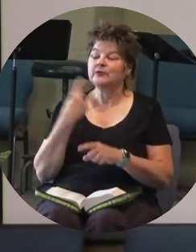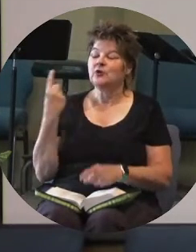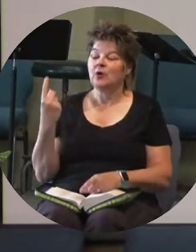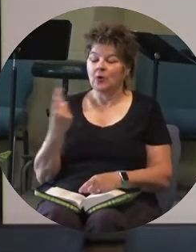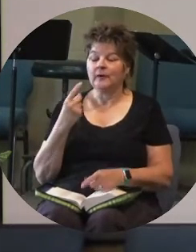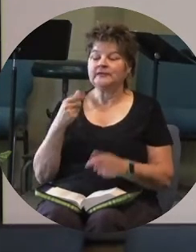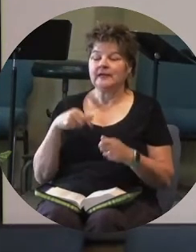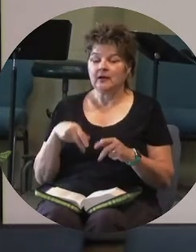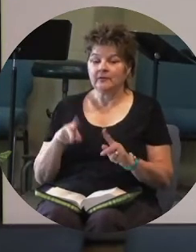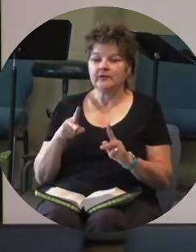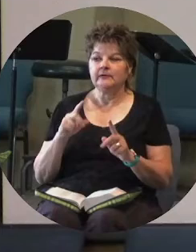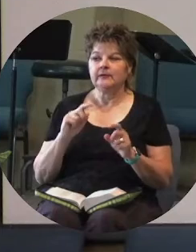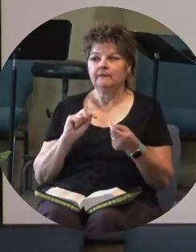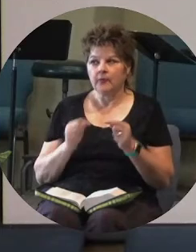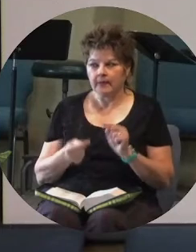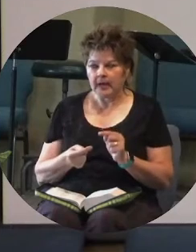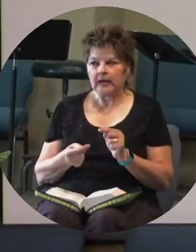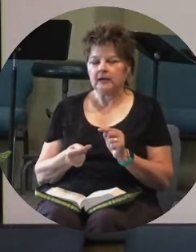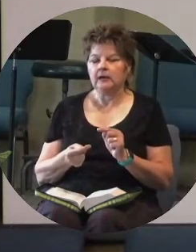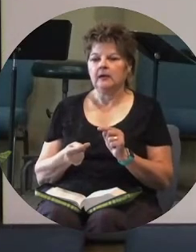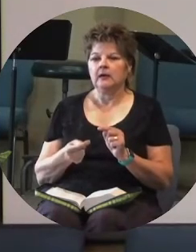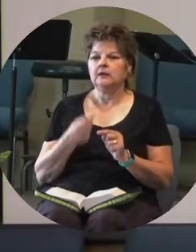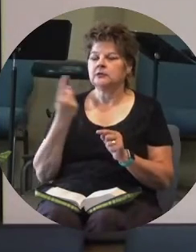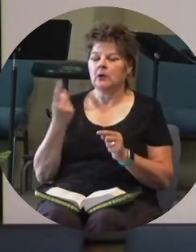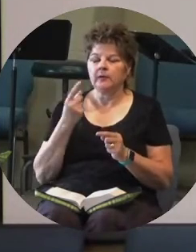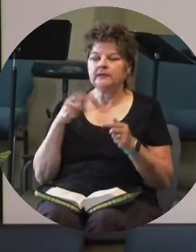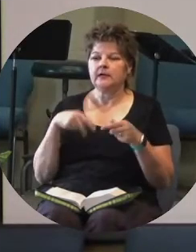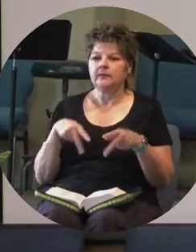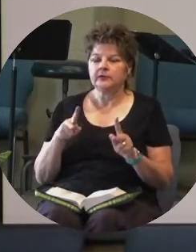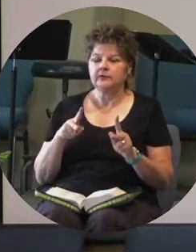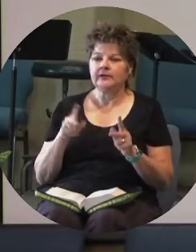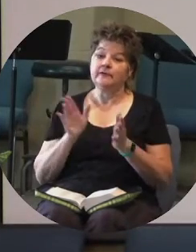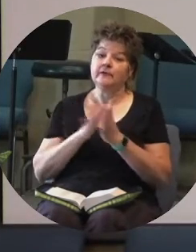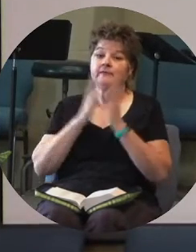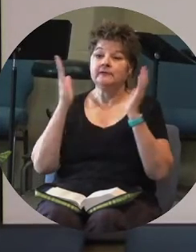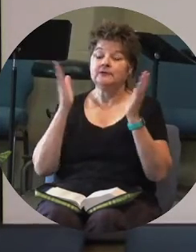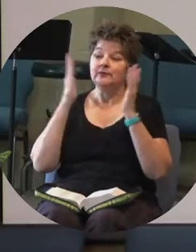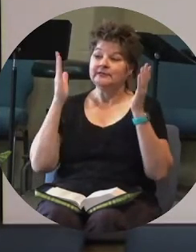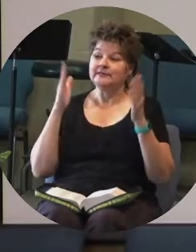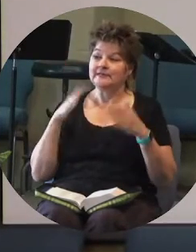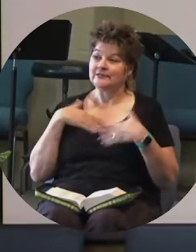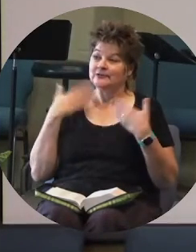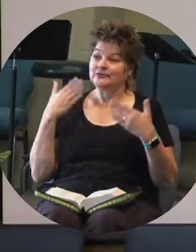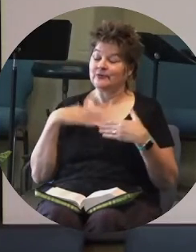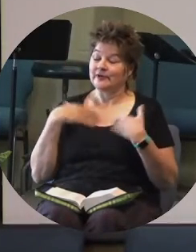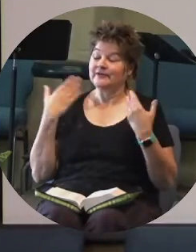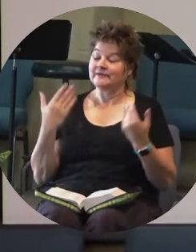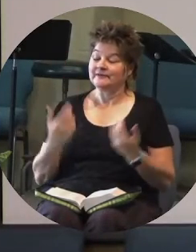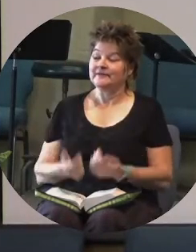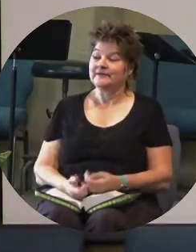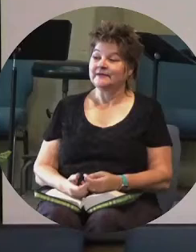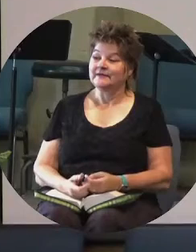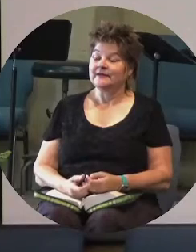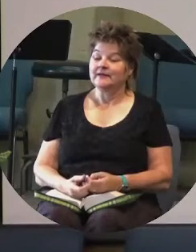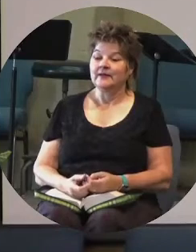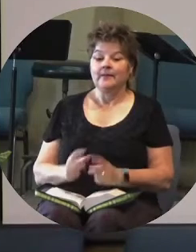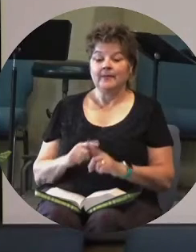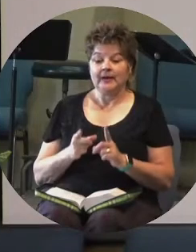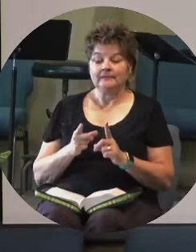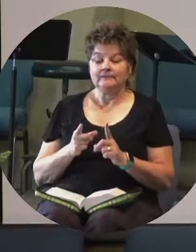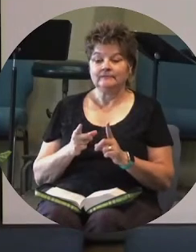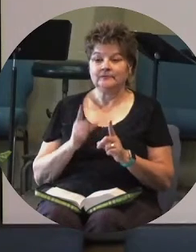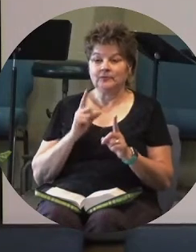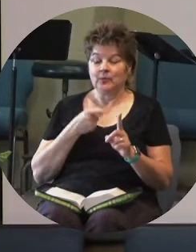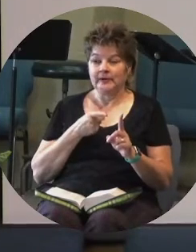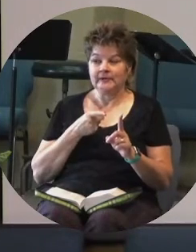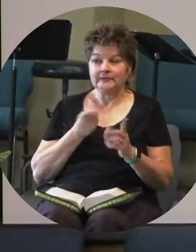that opportunity for pain. There's always that opportunity for rejoicing and for joy. But the key is,